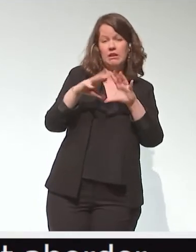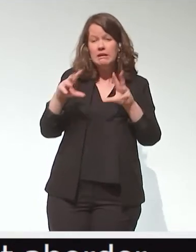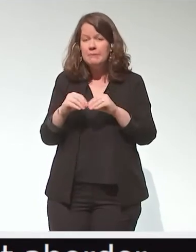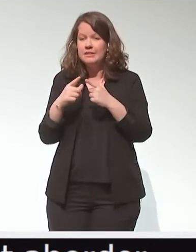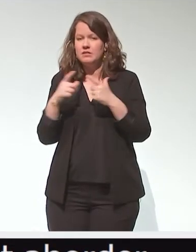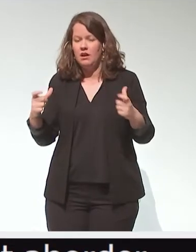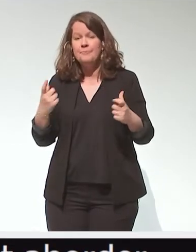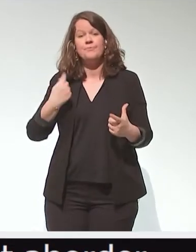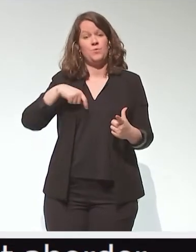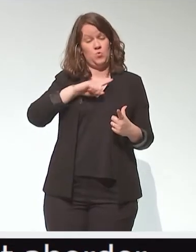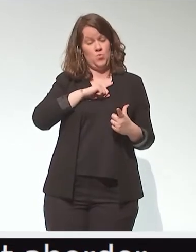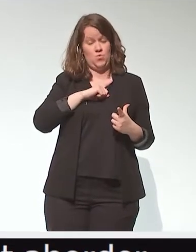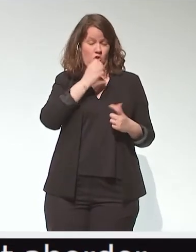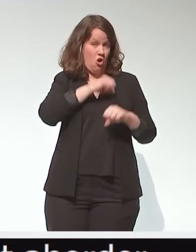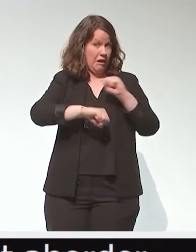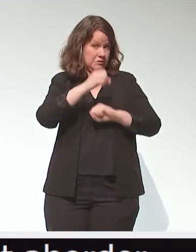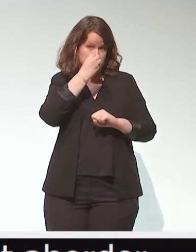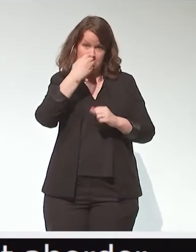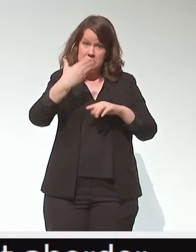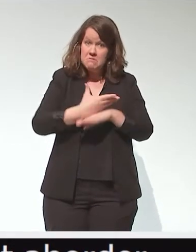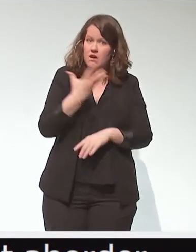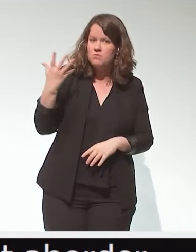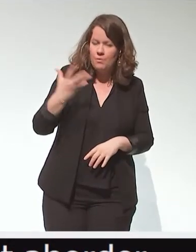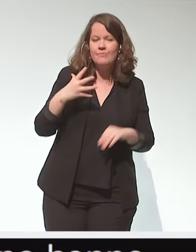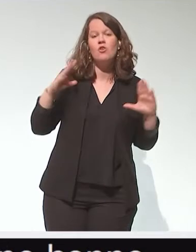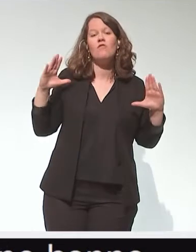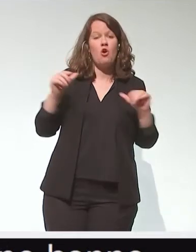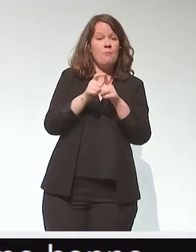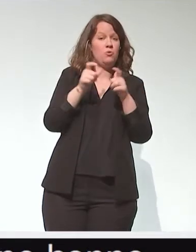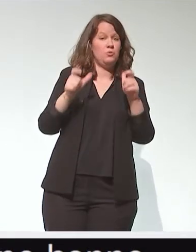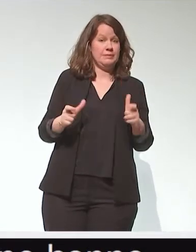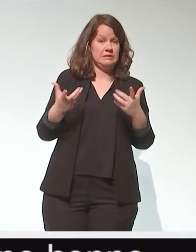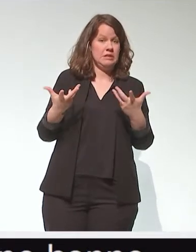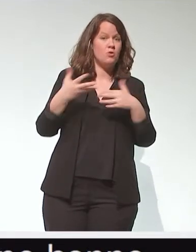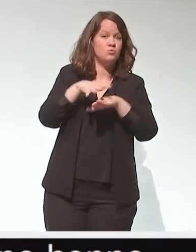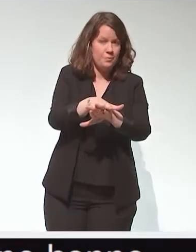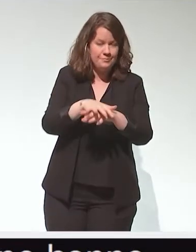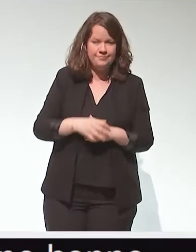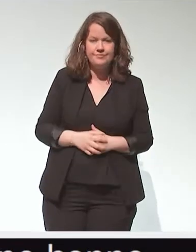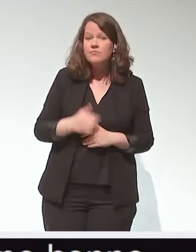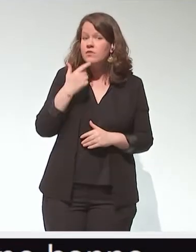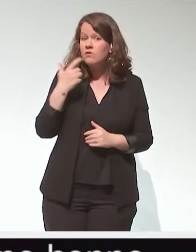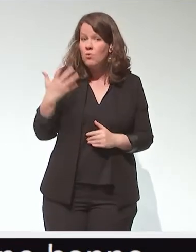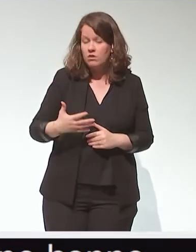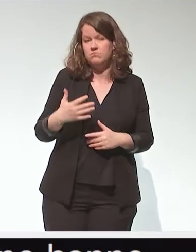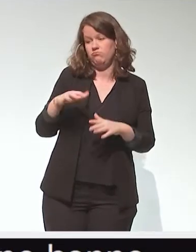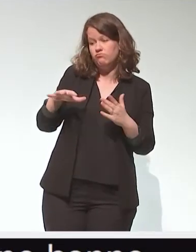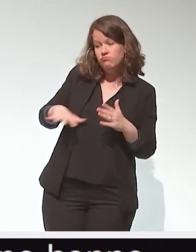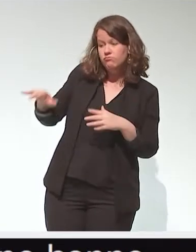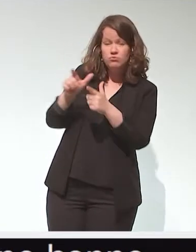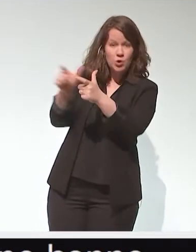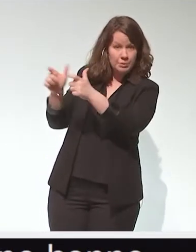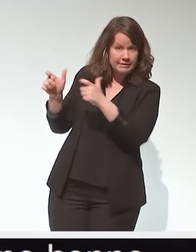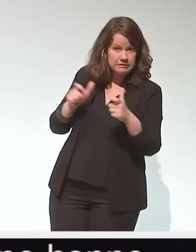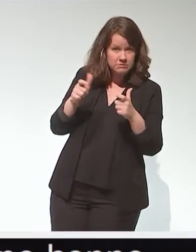is one best practice. In Germany, we have a forum for inclusive businesses. And these